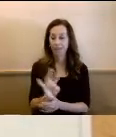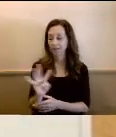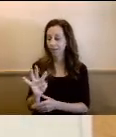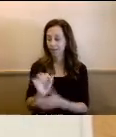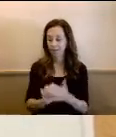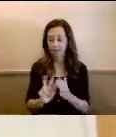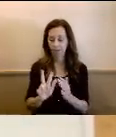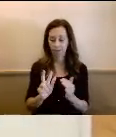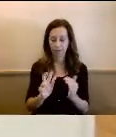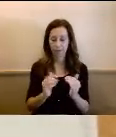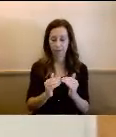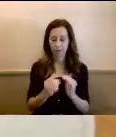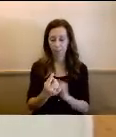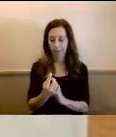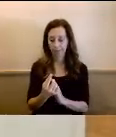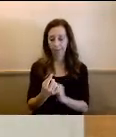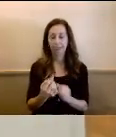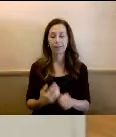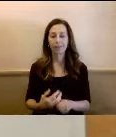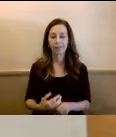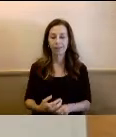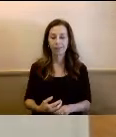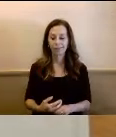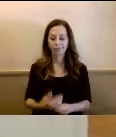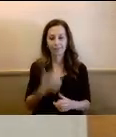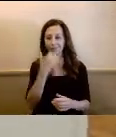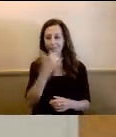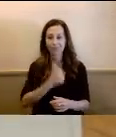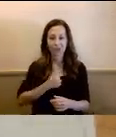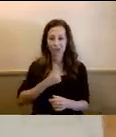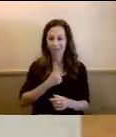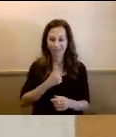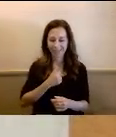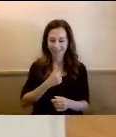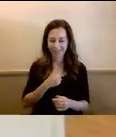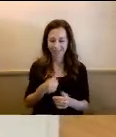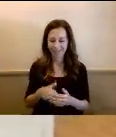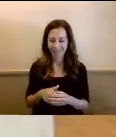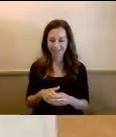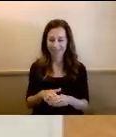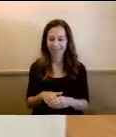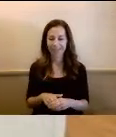4 minus 3 is 1. Oh, sorry.